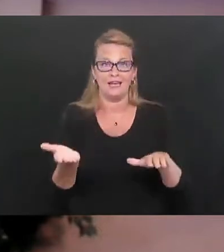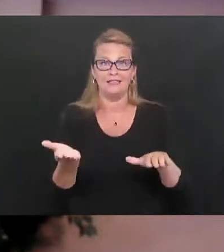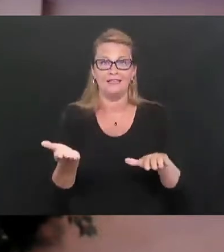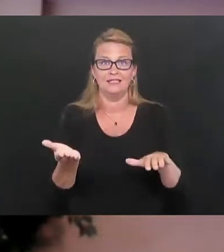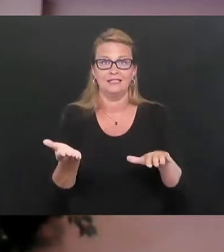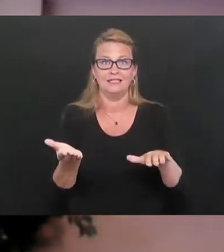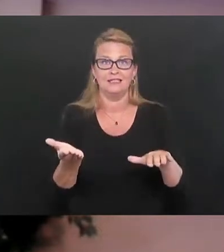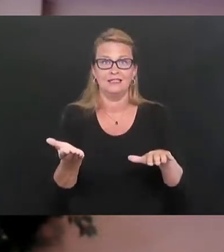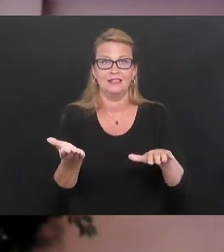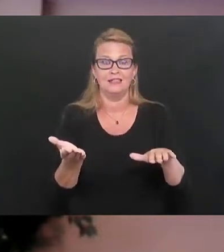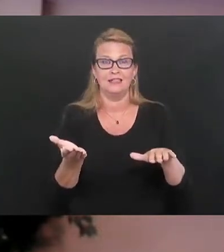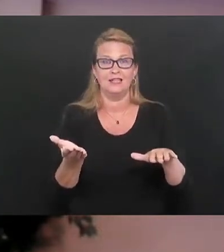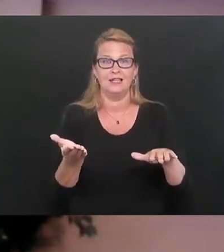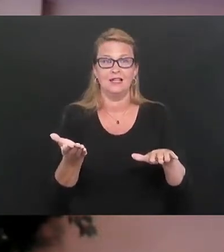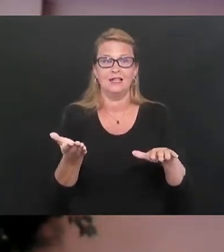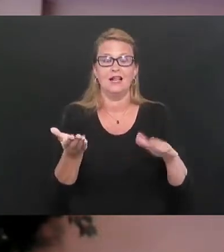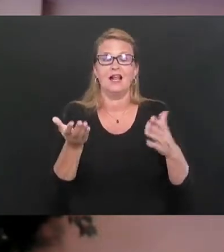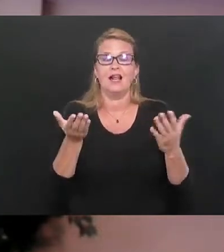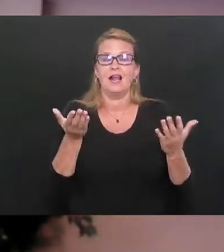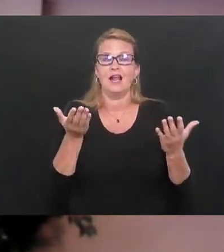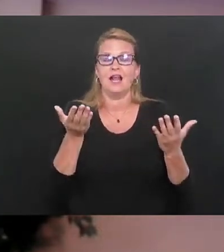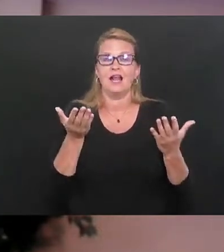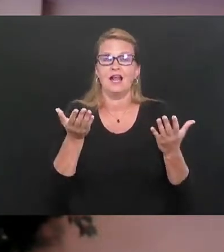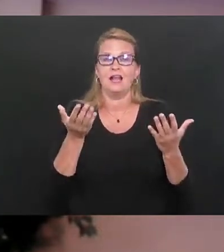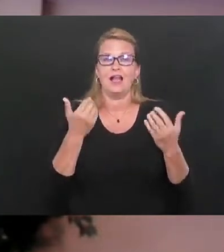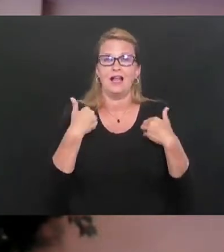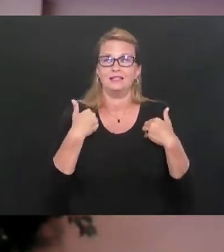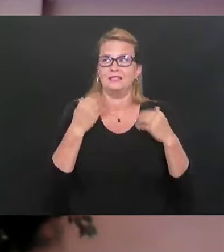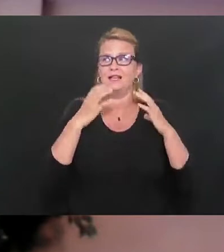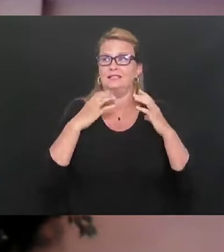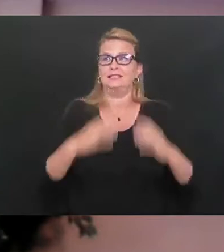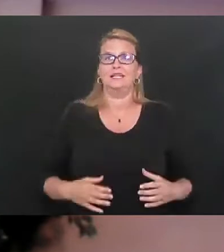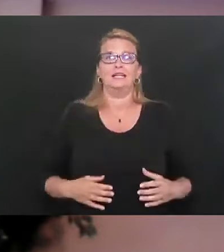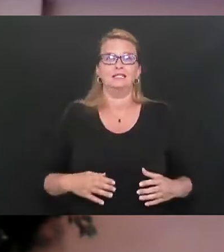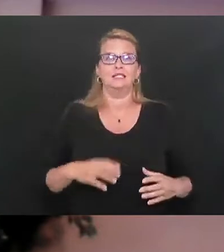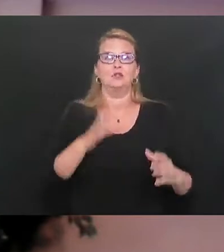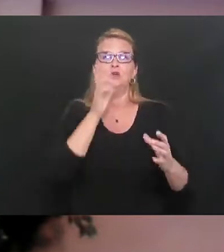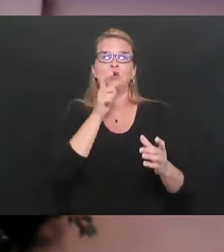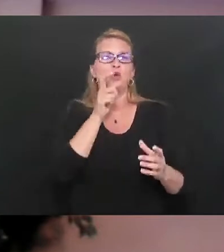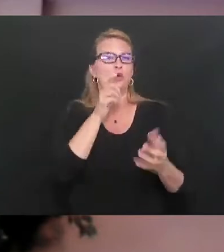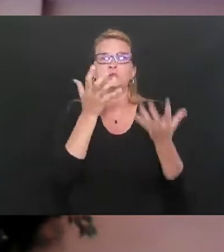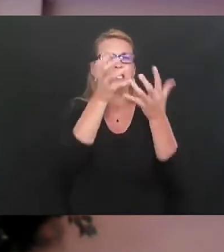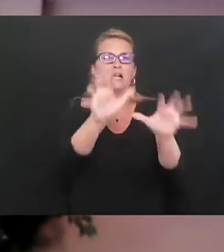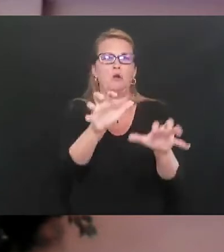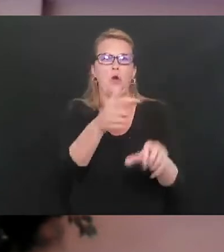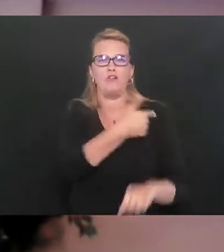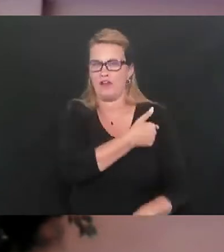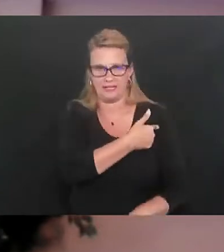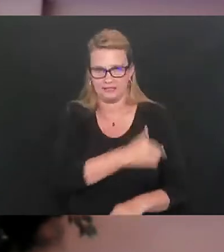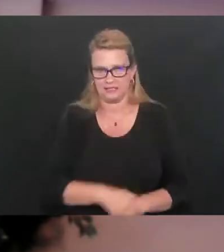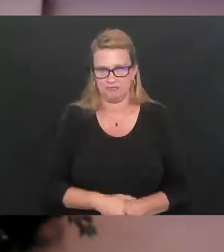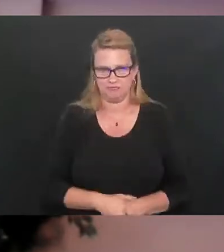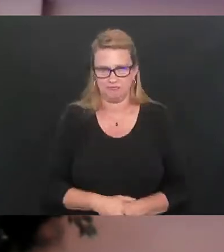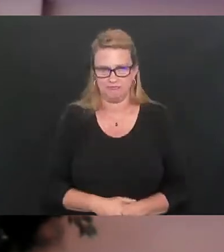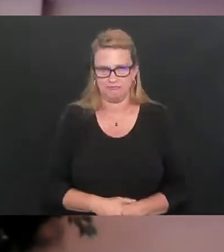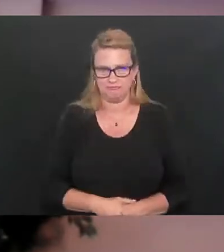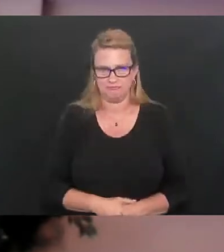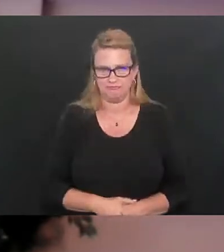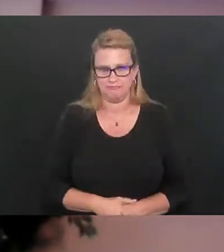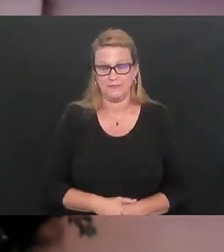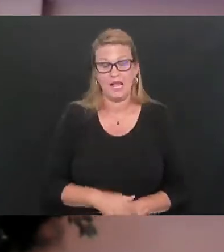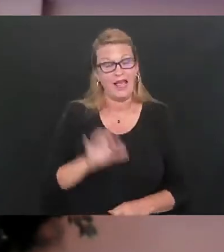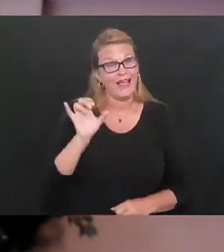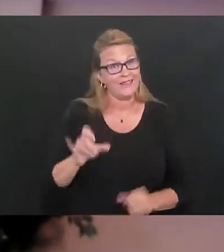has been a citizen that has chosen not to be vaccinated. And it really does